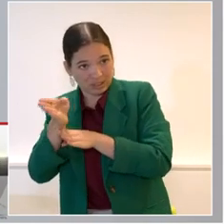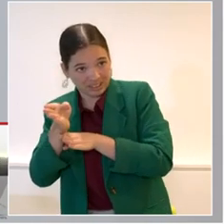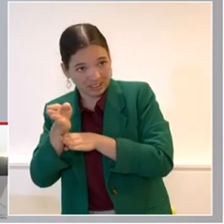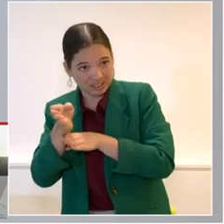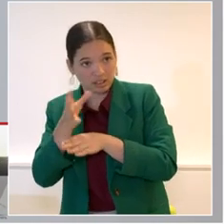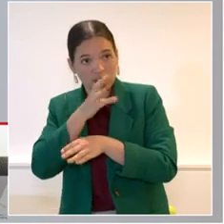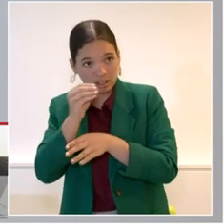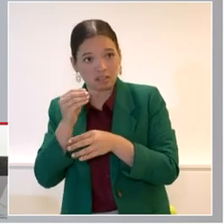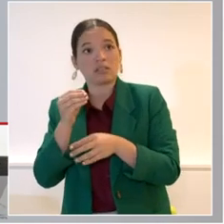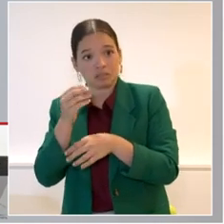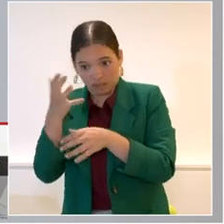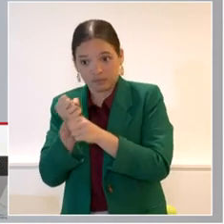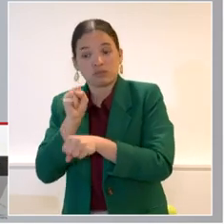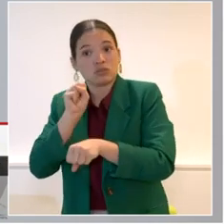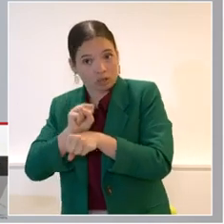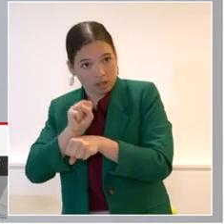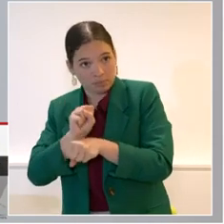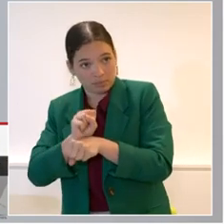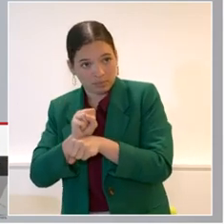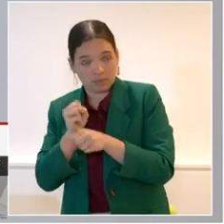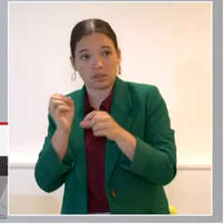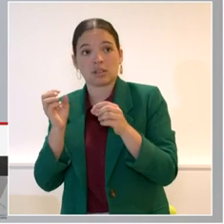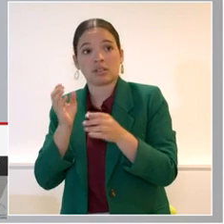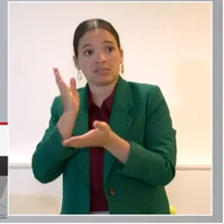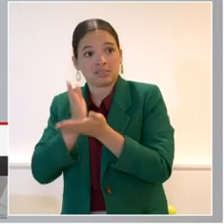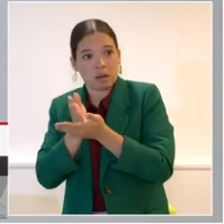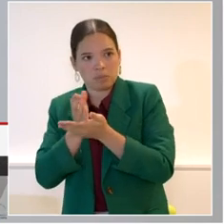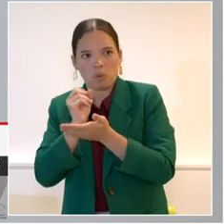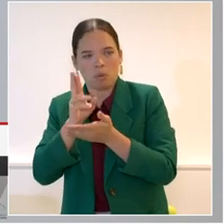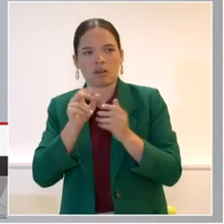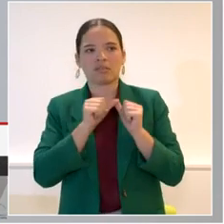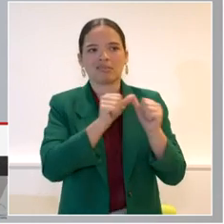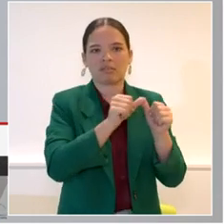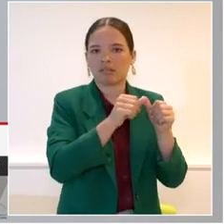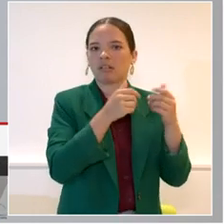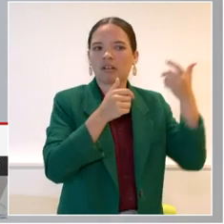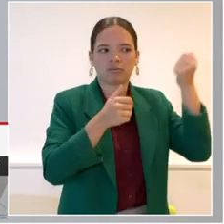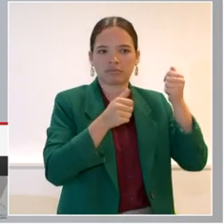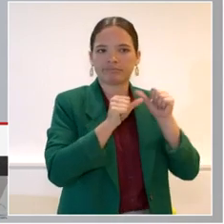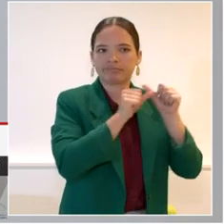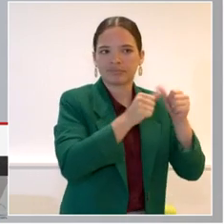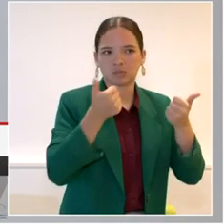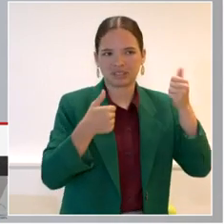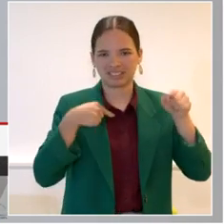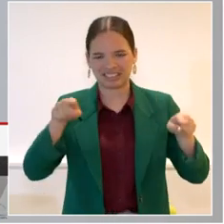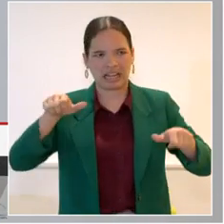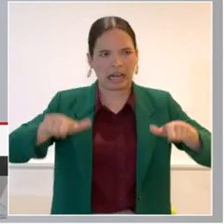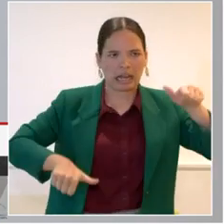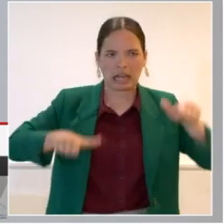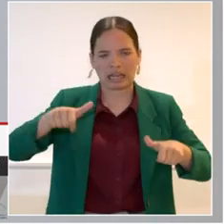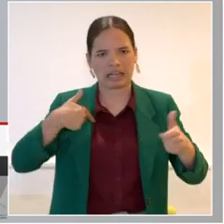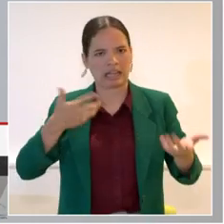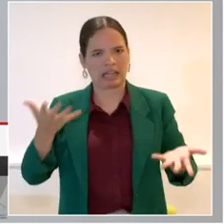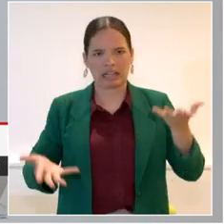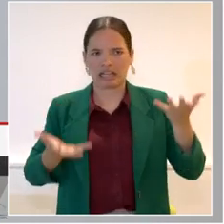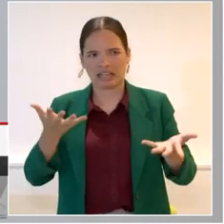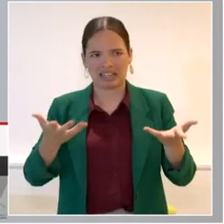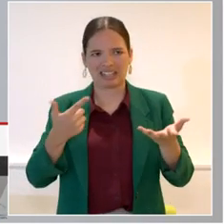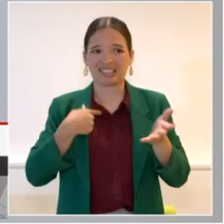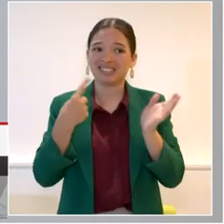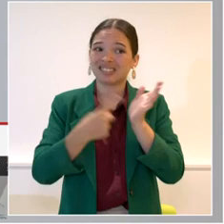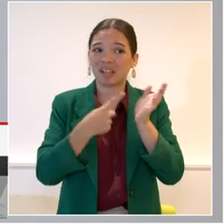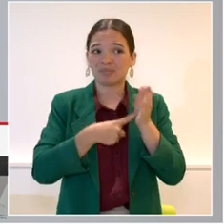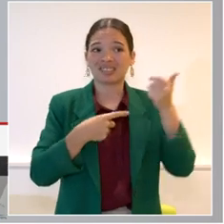job, or keeping their benefits. And sometimes it has turned out that the benefits are worth